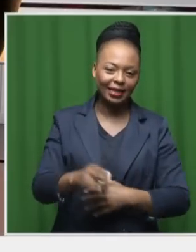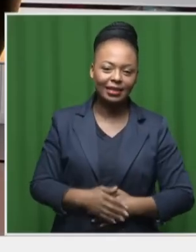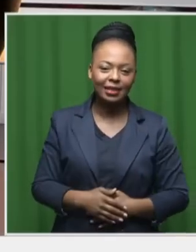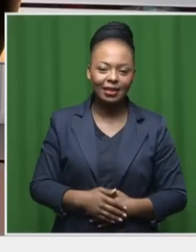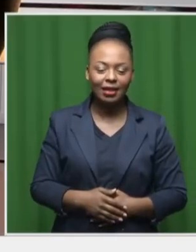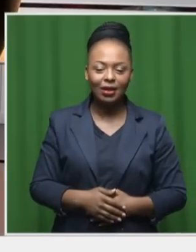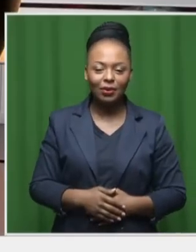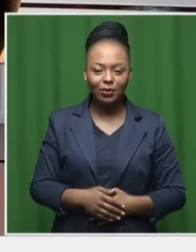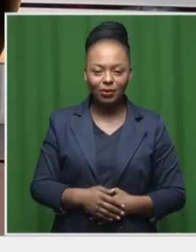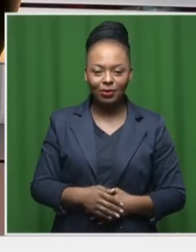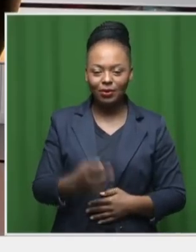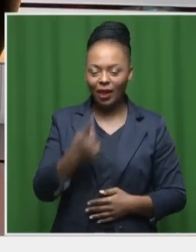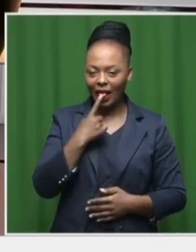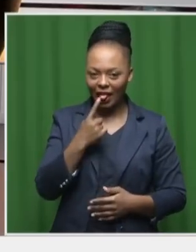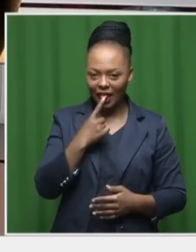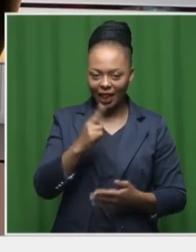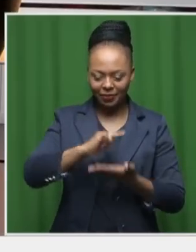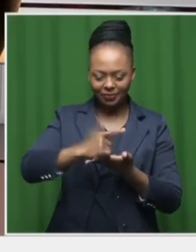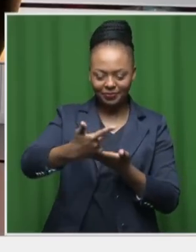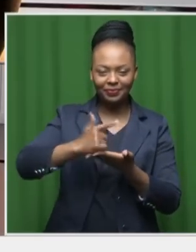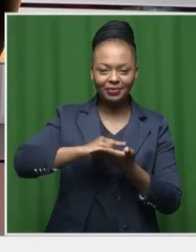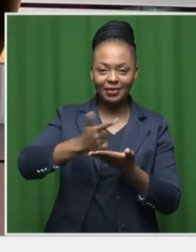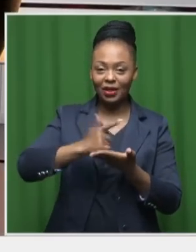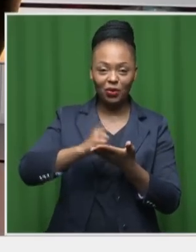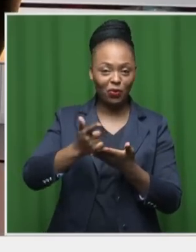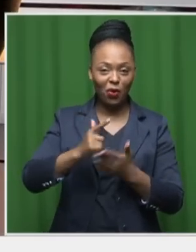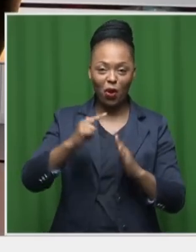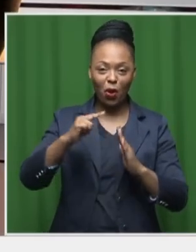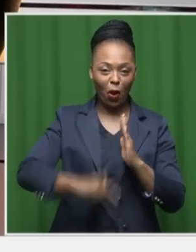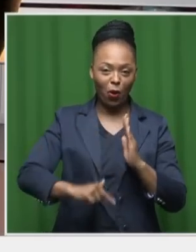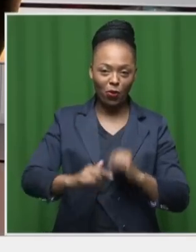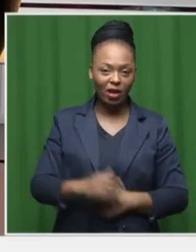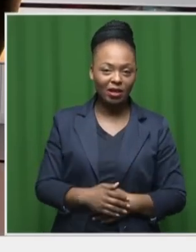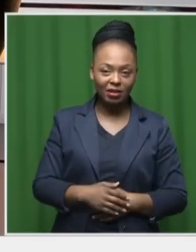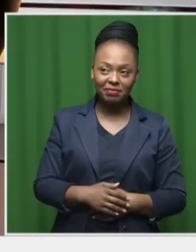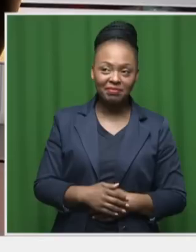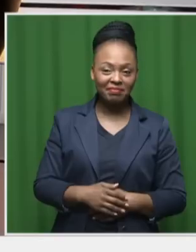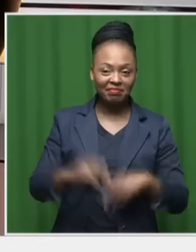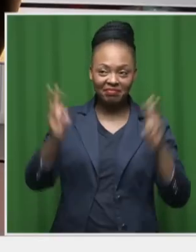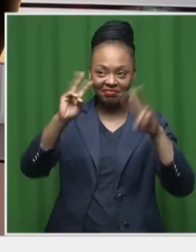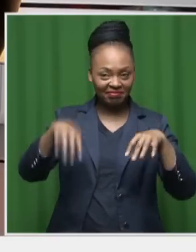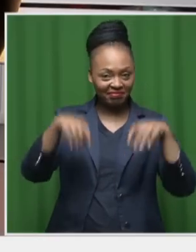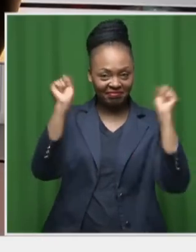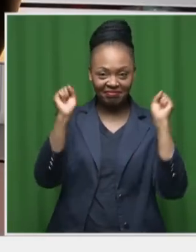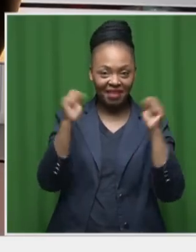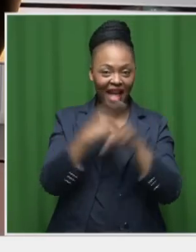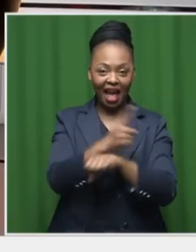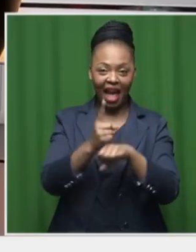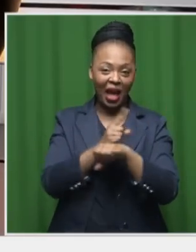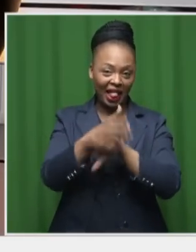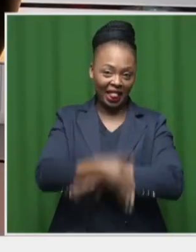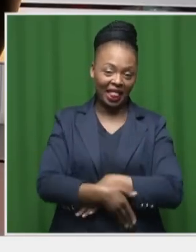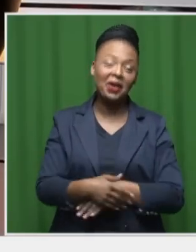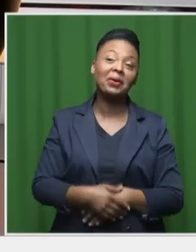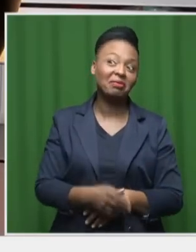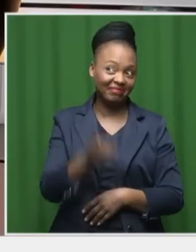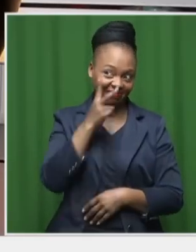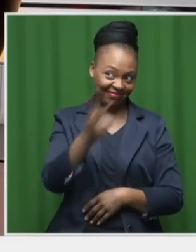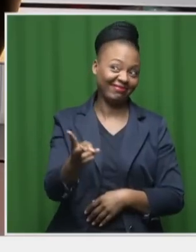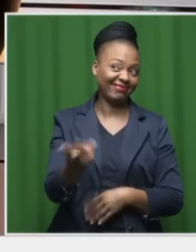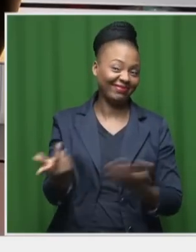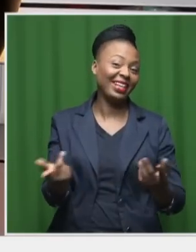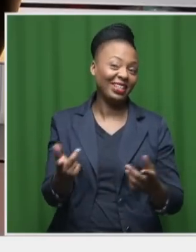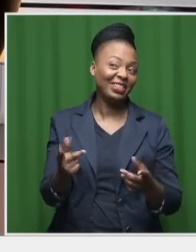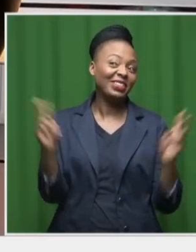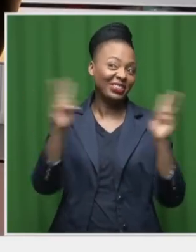low and the lights might have been off for a number of hours. Oh, the story of our lives. Well, yeah. that has convinced